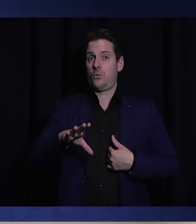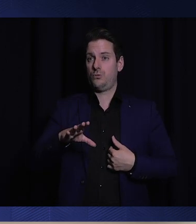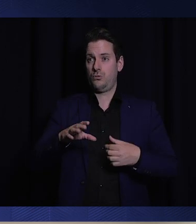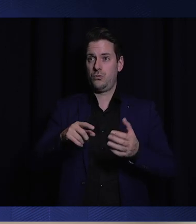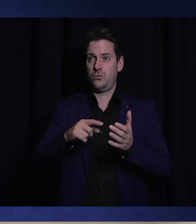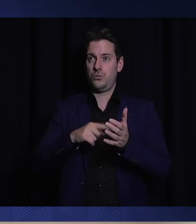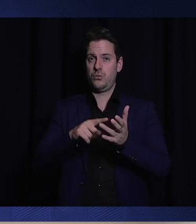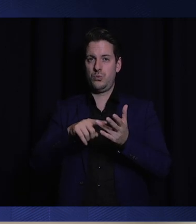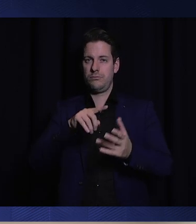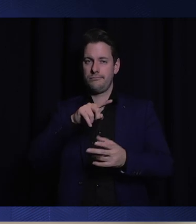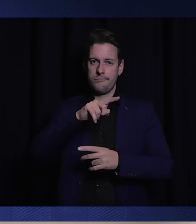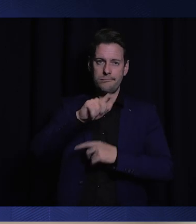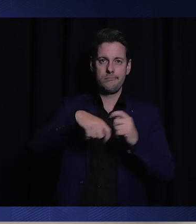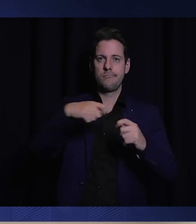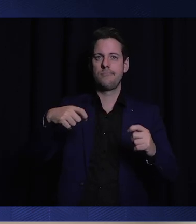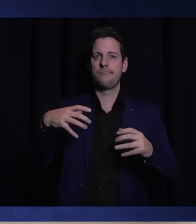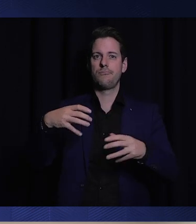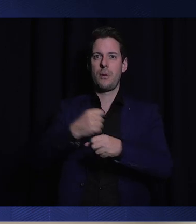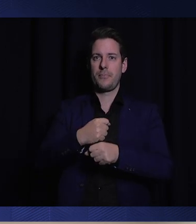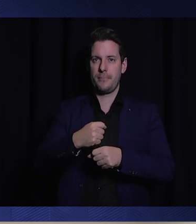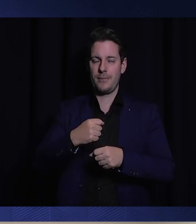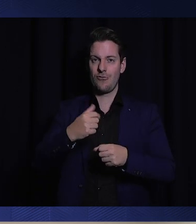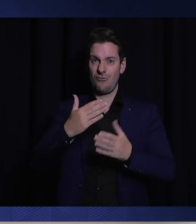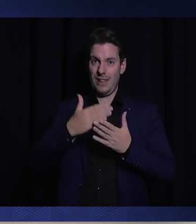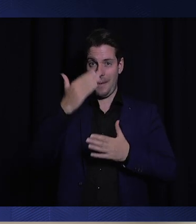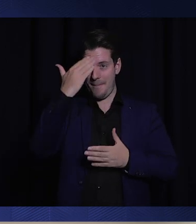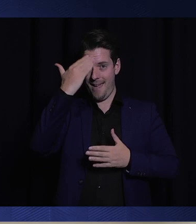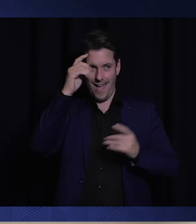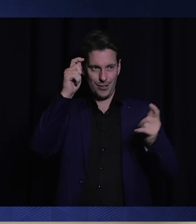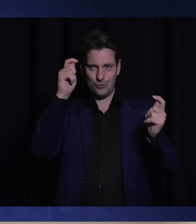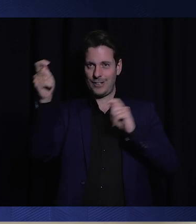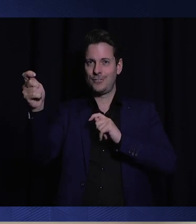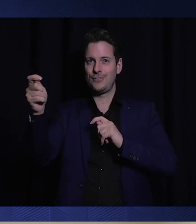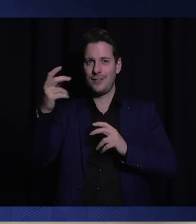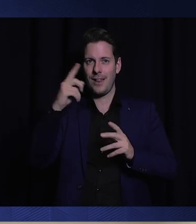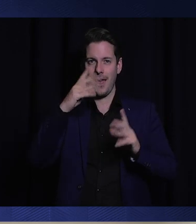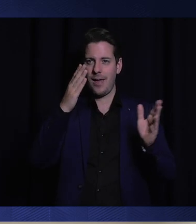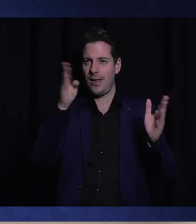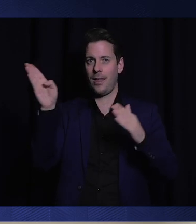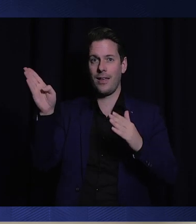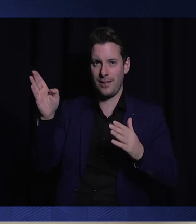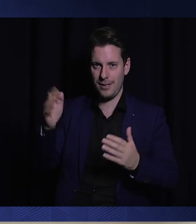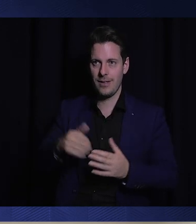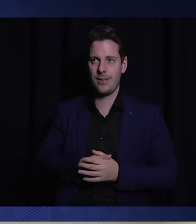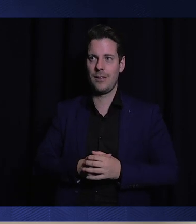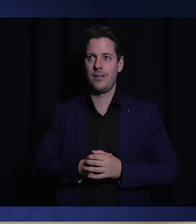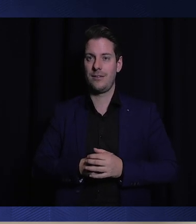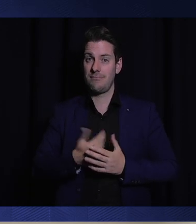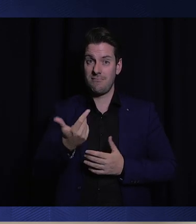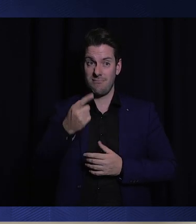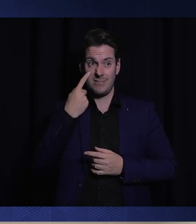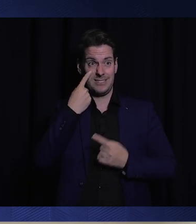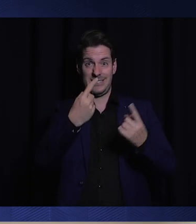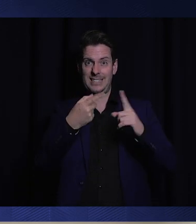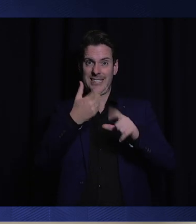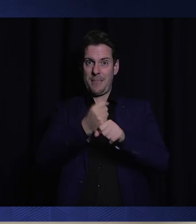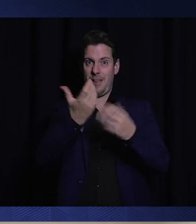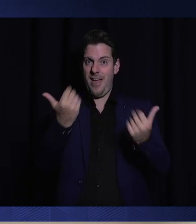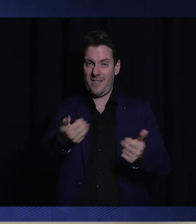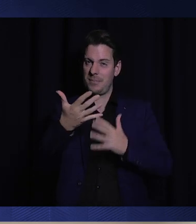infrastructures or resilient roads, but if we are actually in the process of building this resilient infrastructure, destroying the